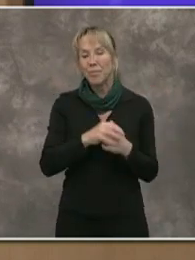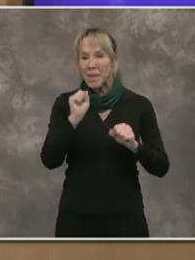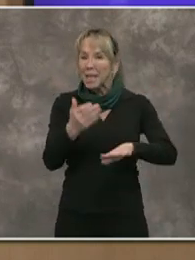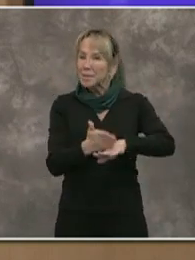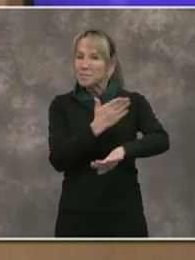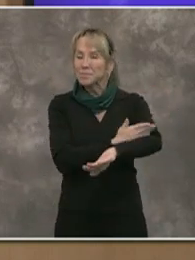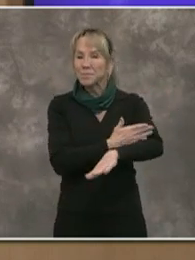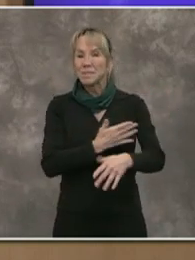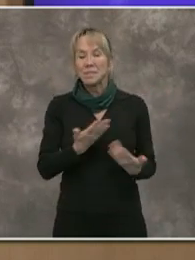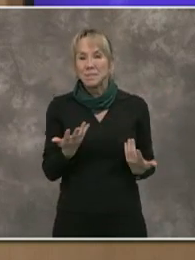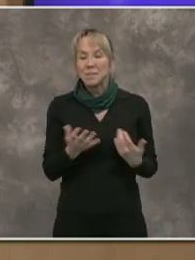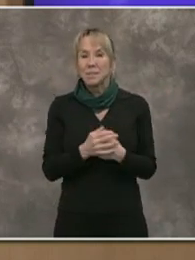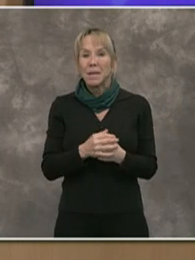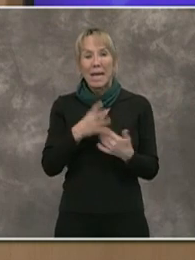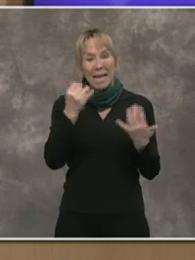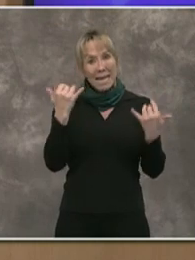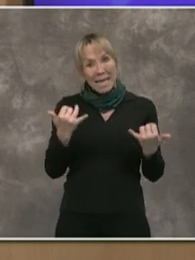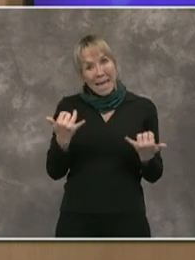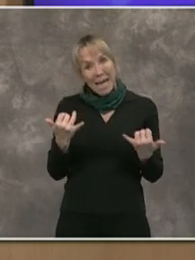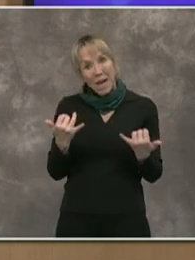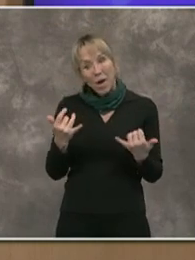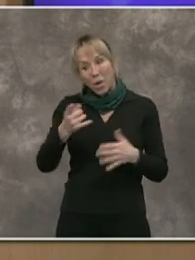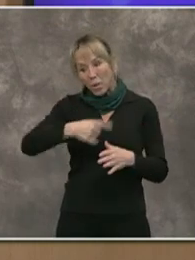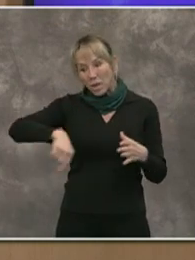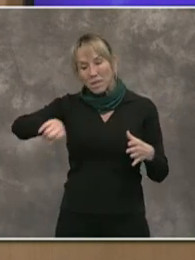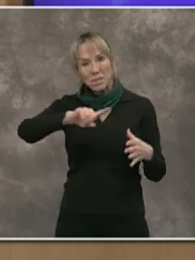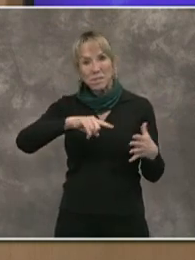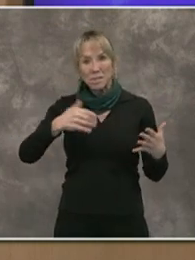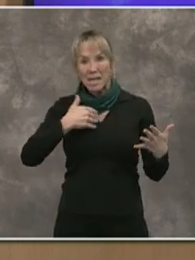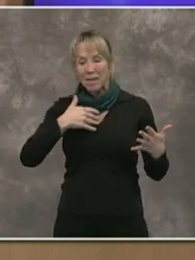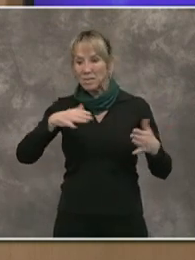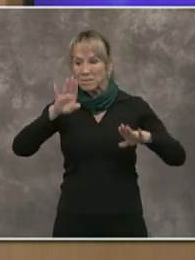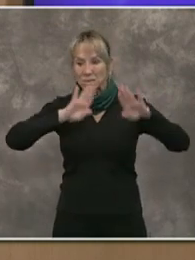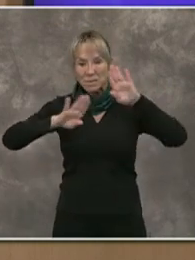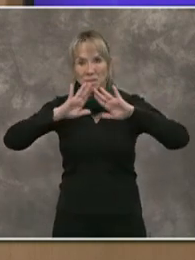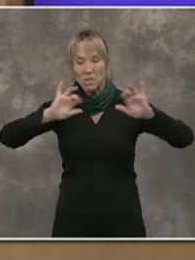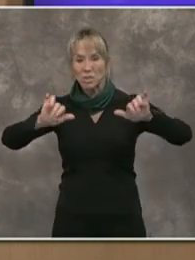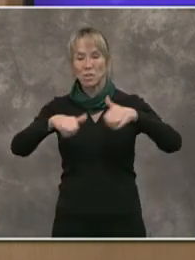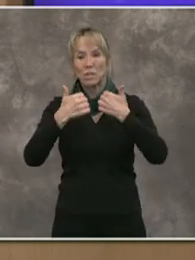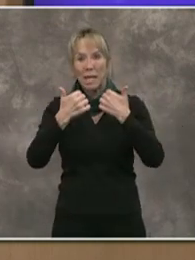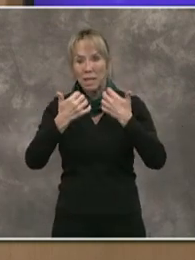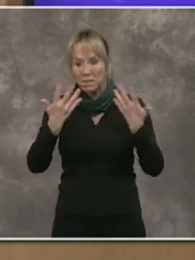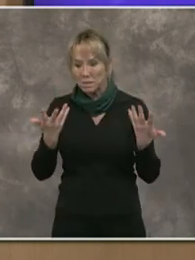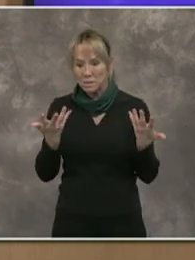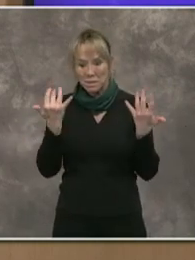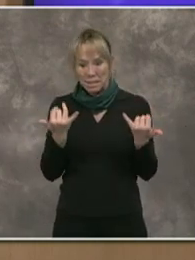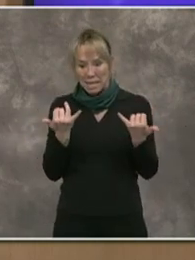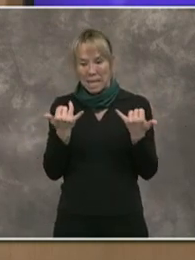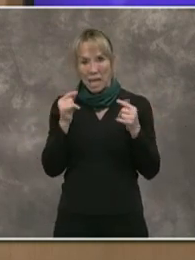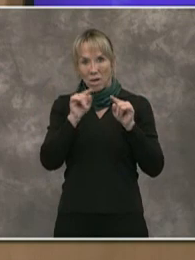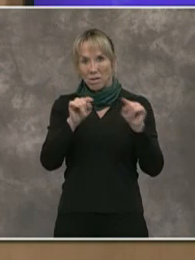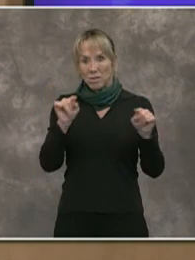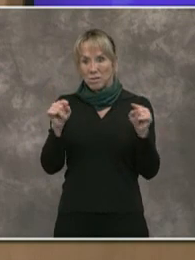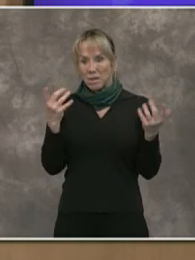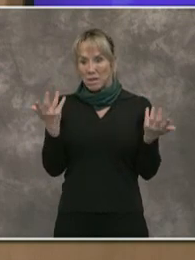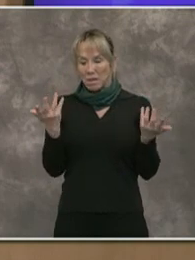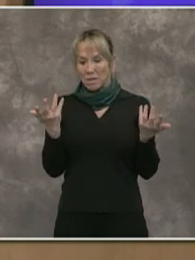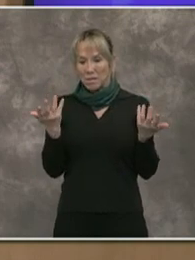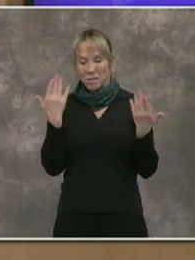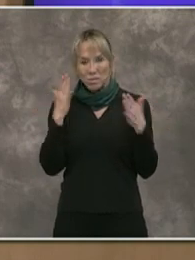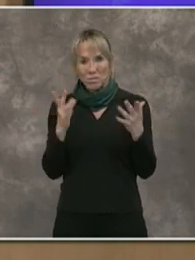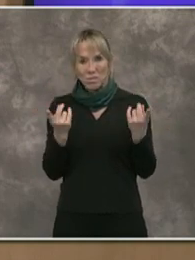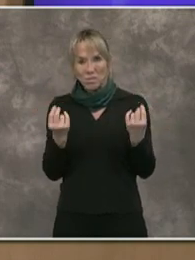the burden of confronting that because of a series of societal challenges that they didn't create, but they are tasked with doing. And they have to do